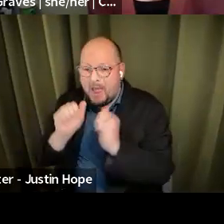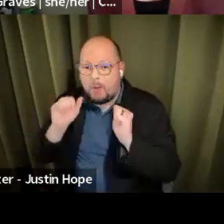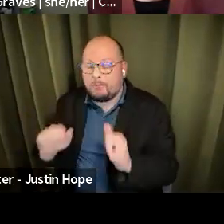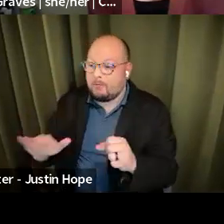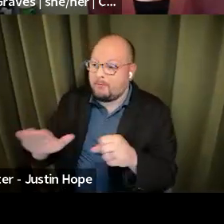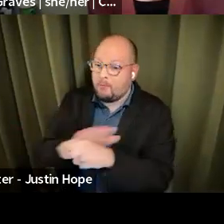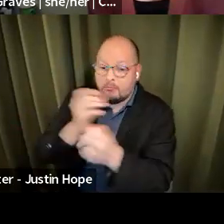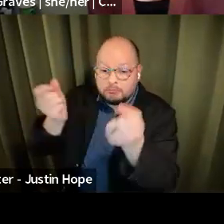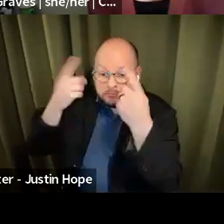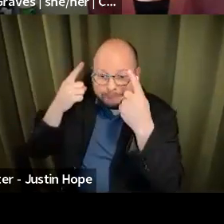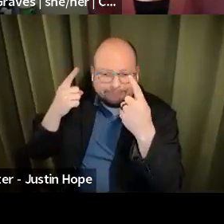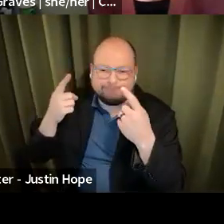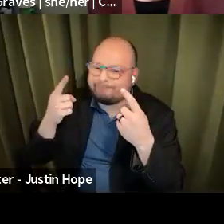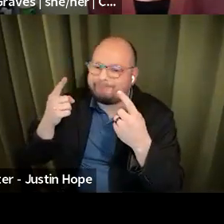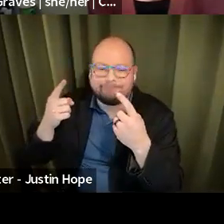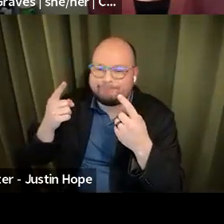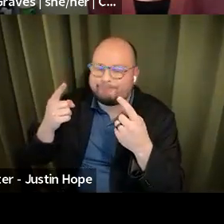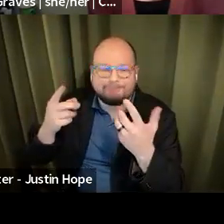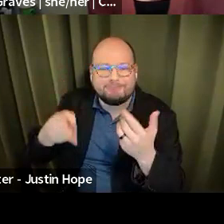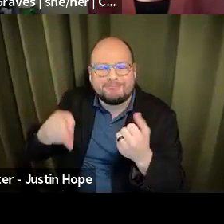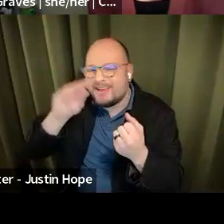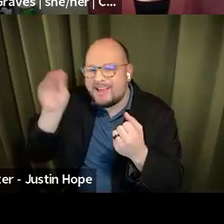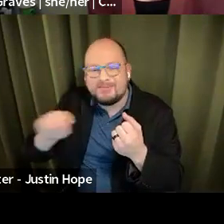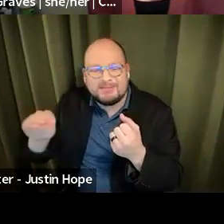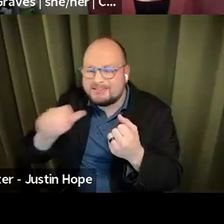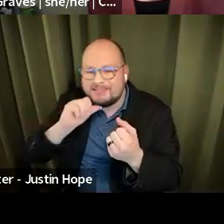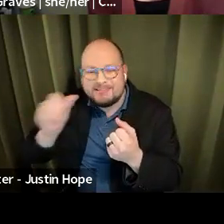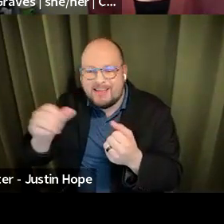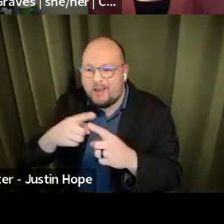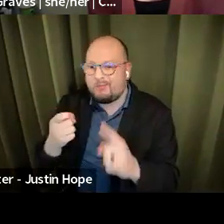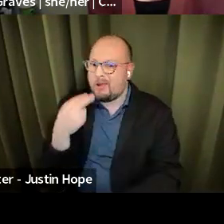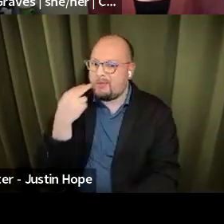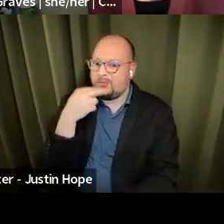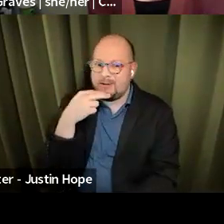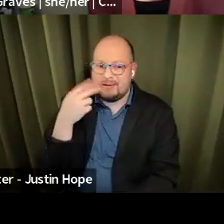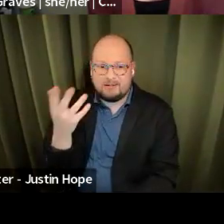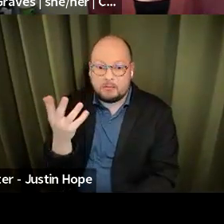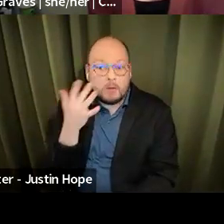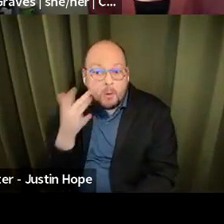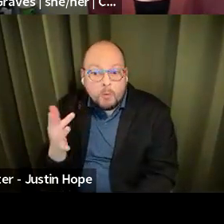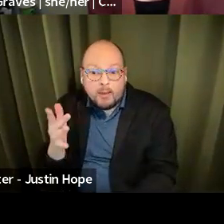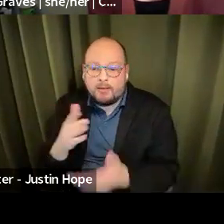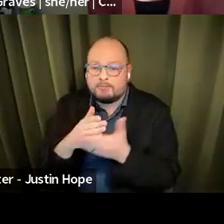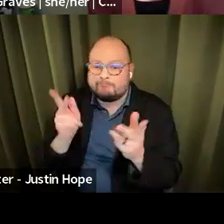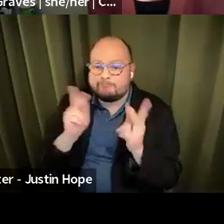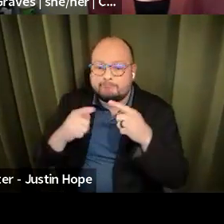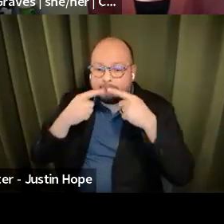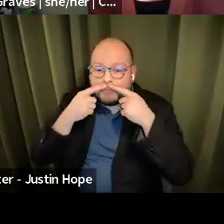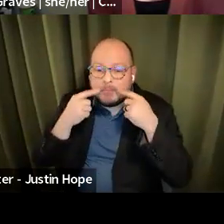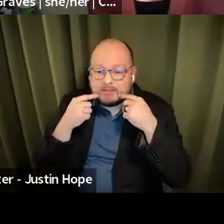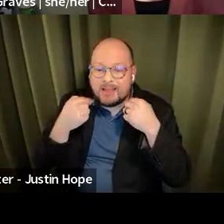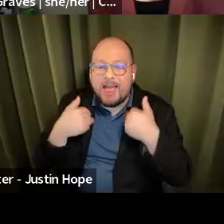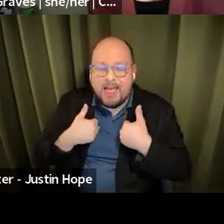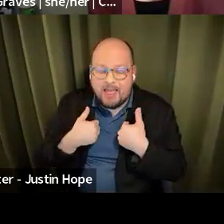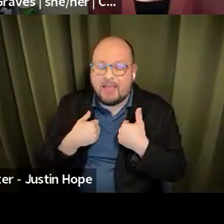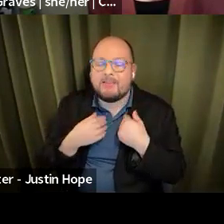percentage of what is presented just by speech reading or lip reading. Why? Well, because people have mustaches, beards that